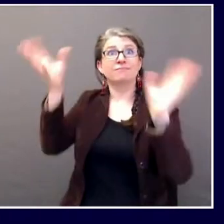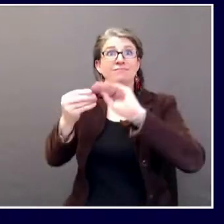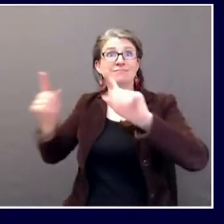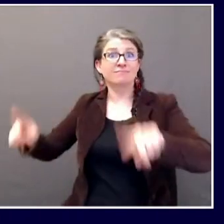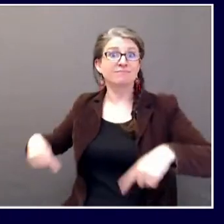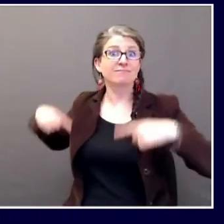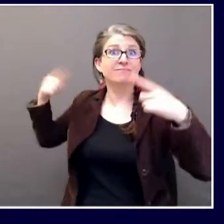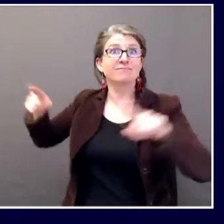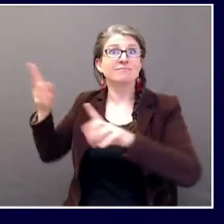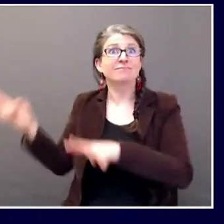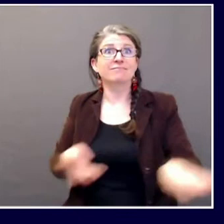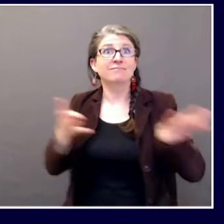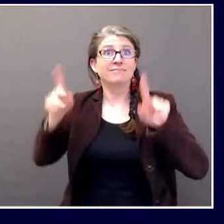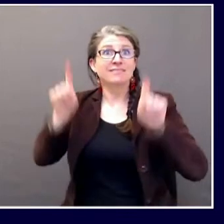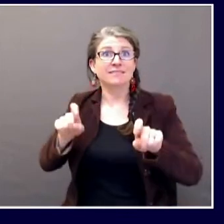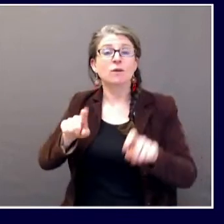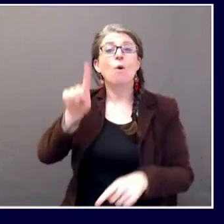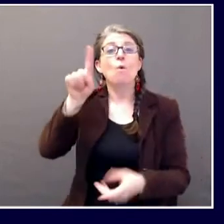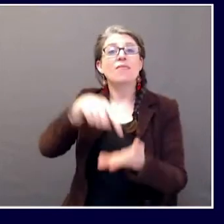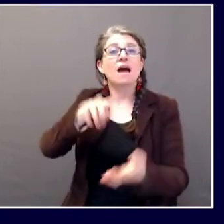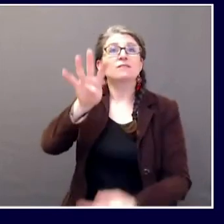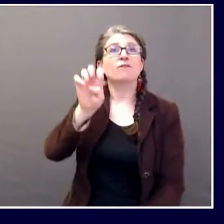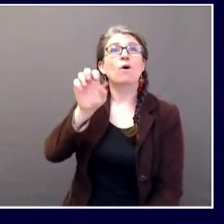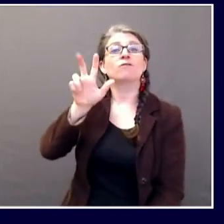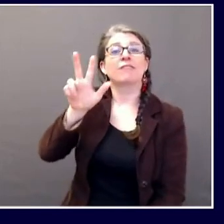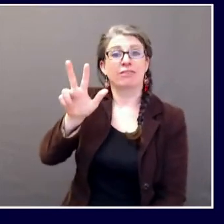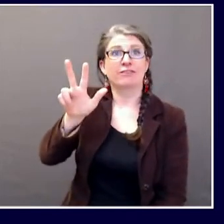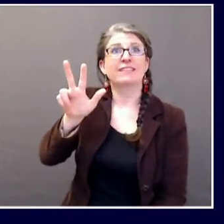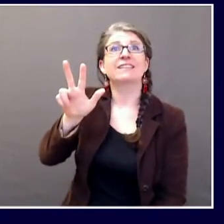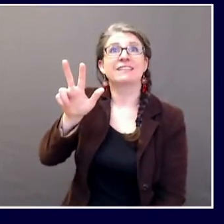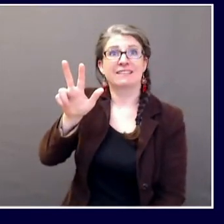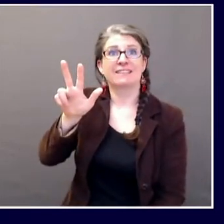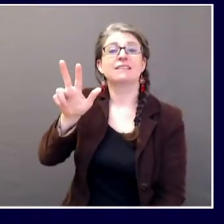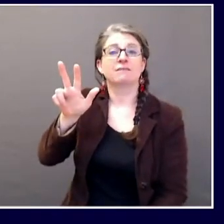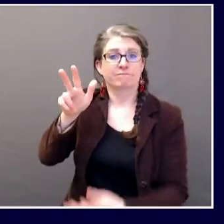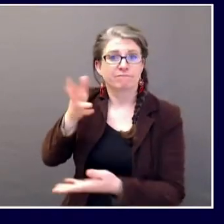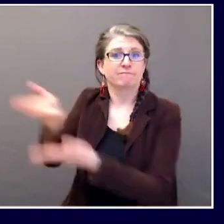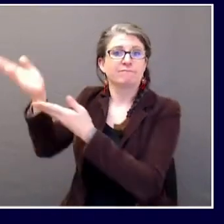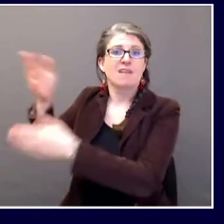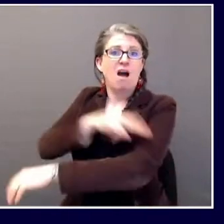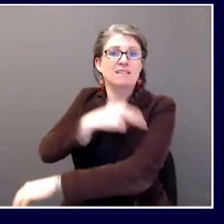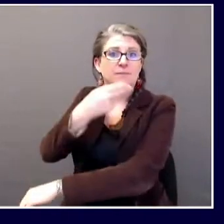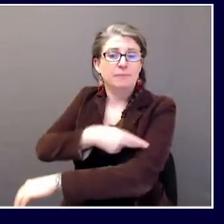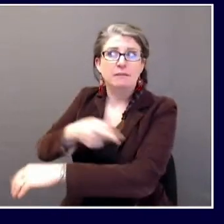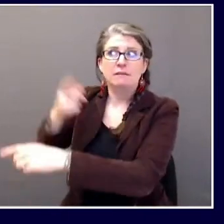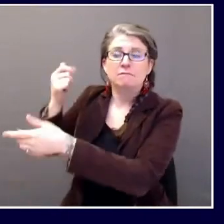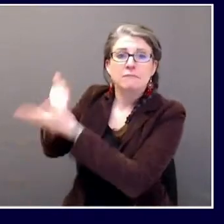1,403 people cumulatively have been hospitalized, and just in the past 30 days alone,